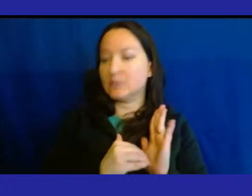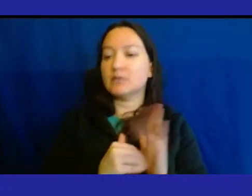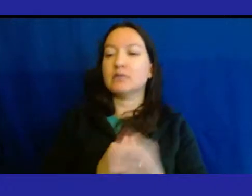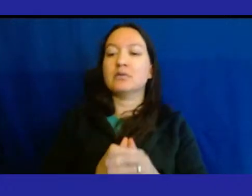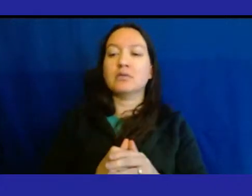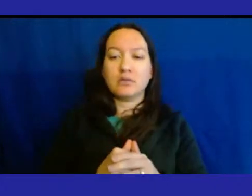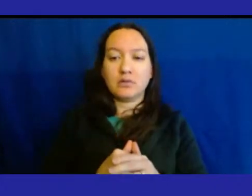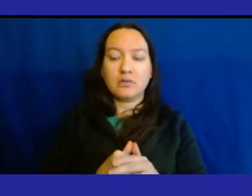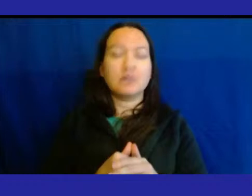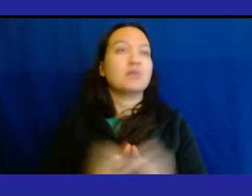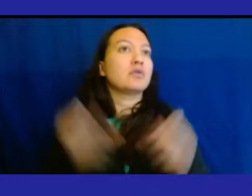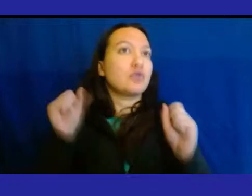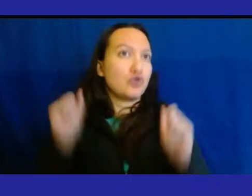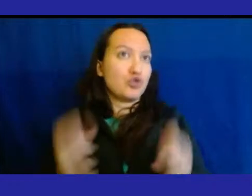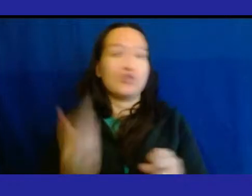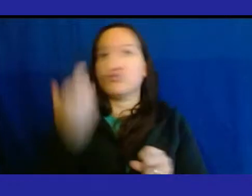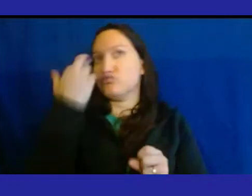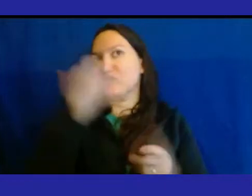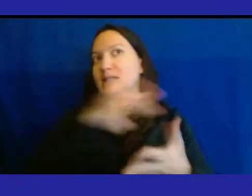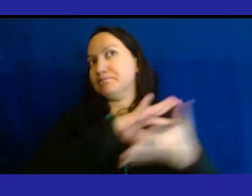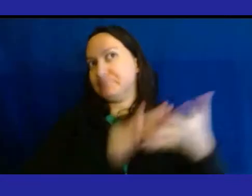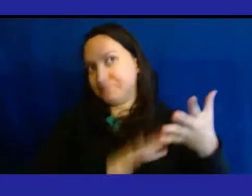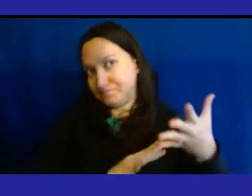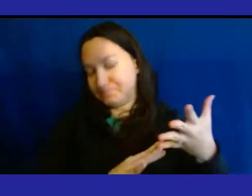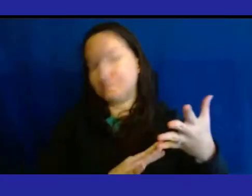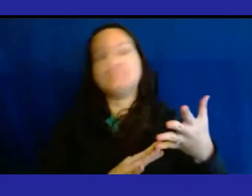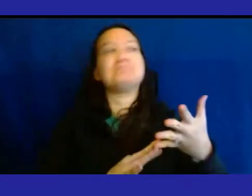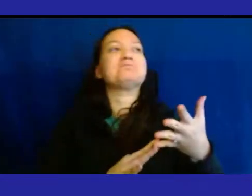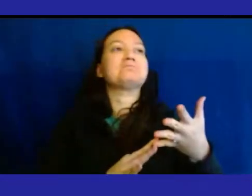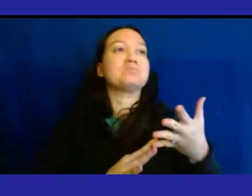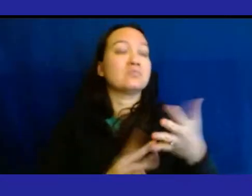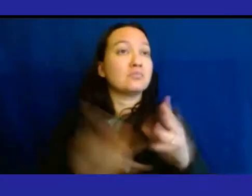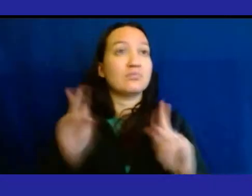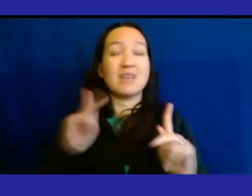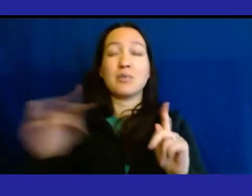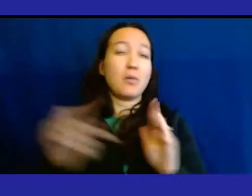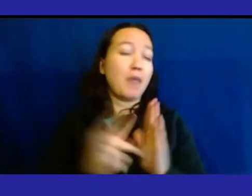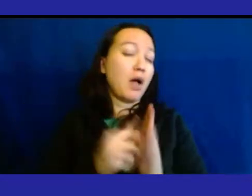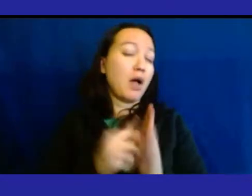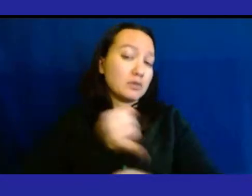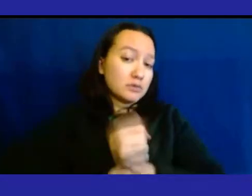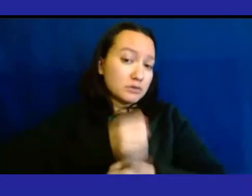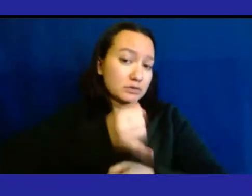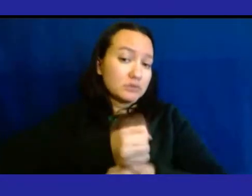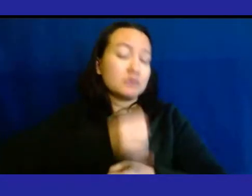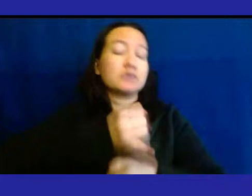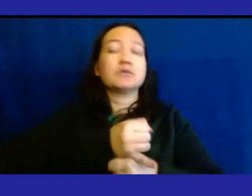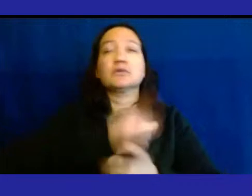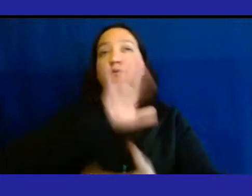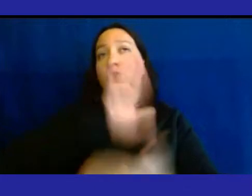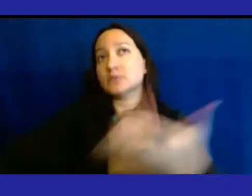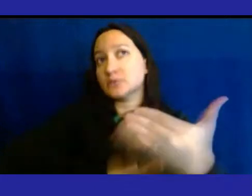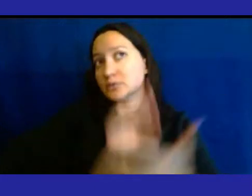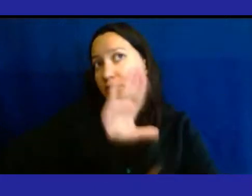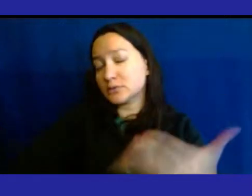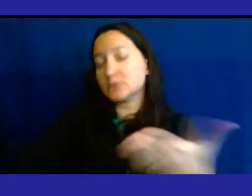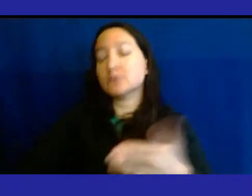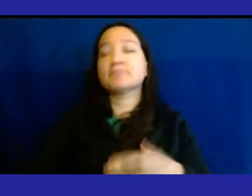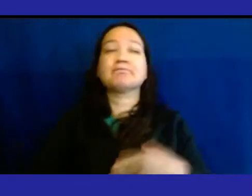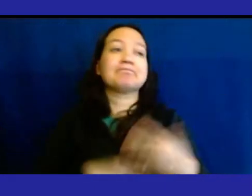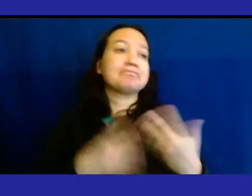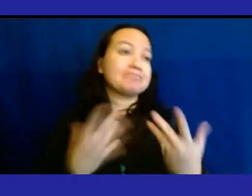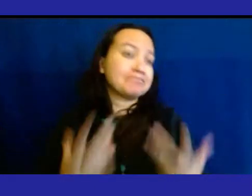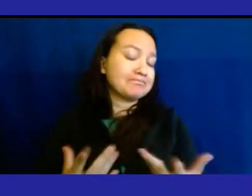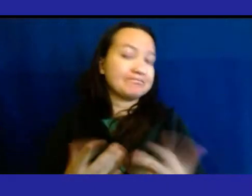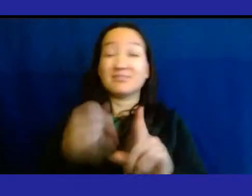that could be a number of things. It could be, again, that people are back in person. It could also be that, I'll also explain